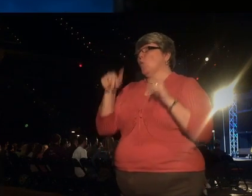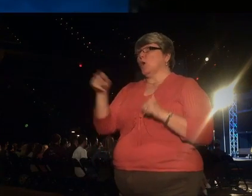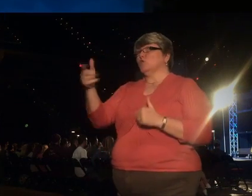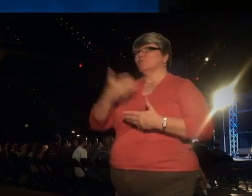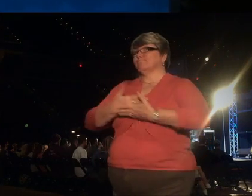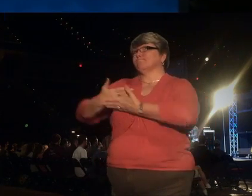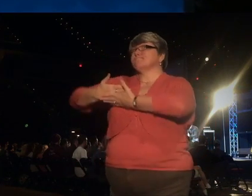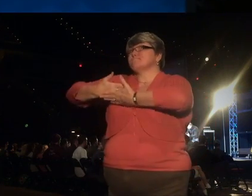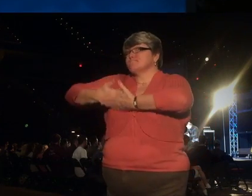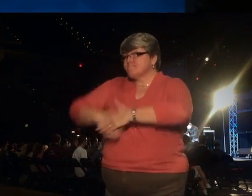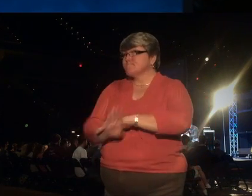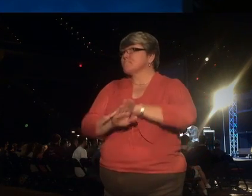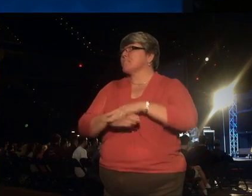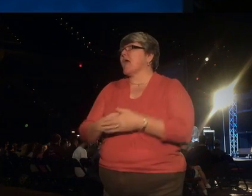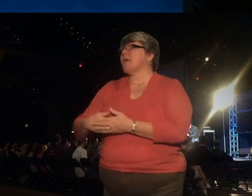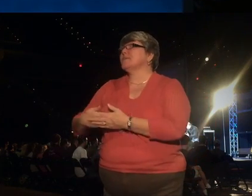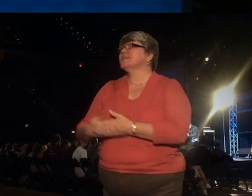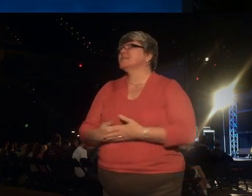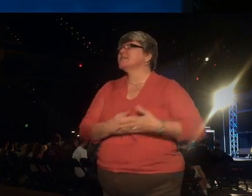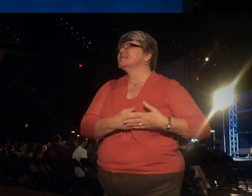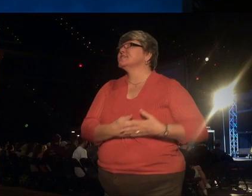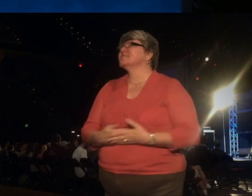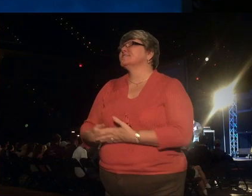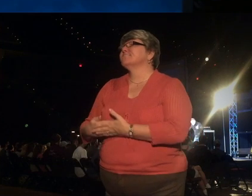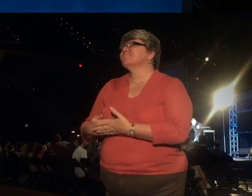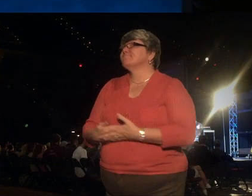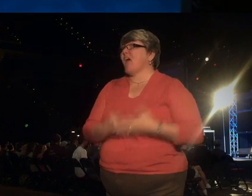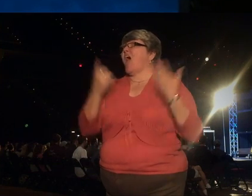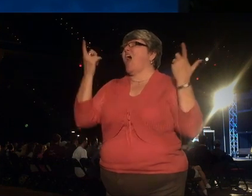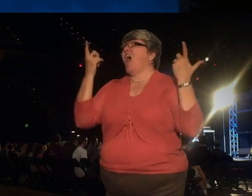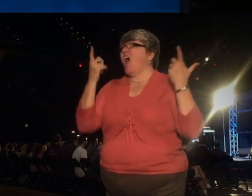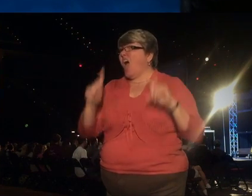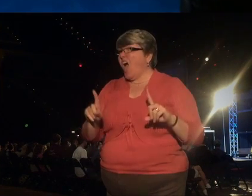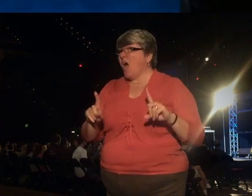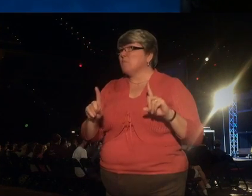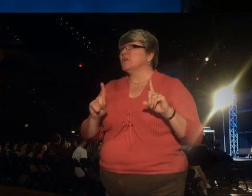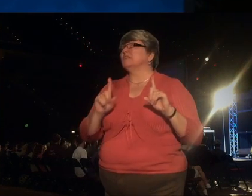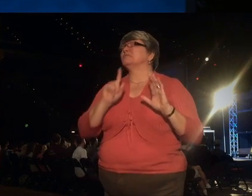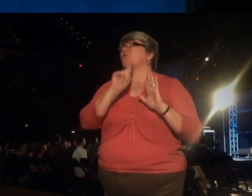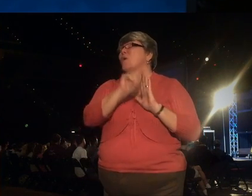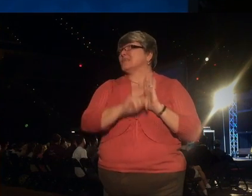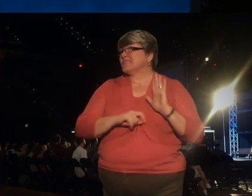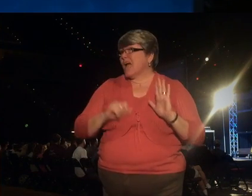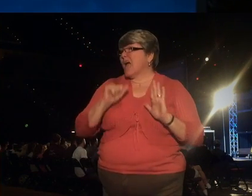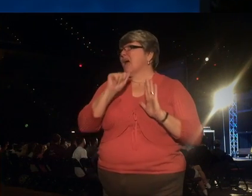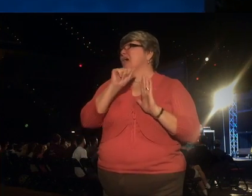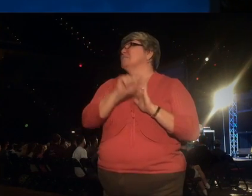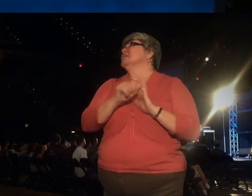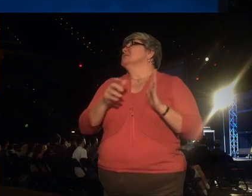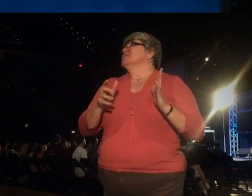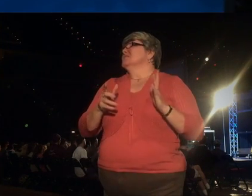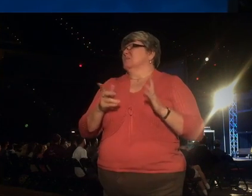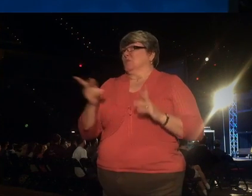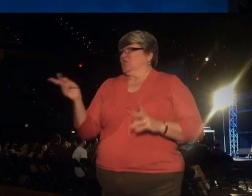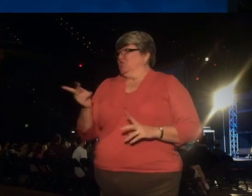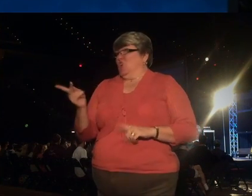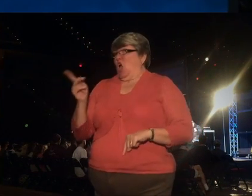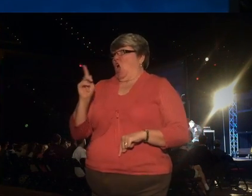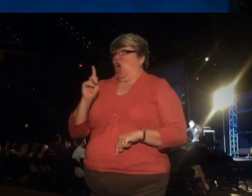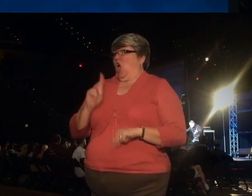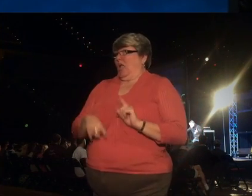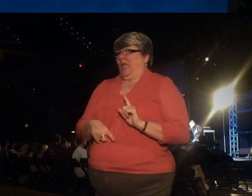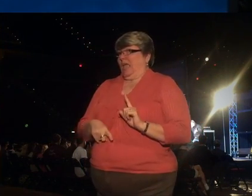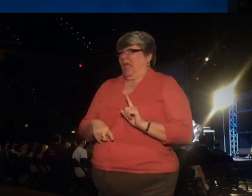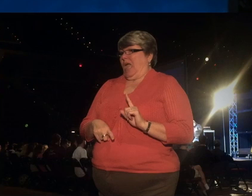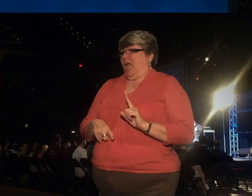there's going to be a season there where y'all can't get it on, right? It's called